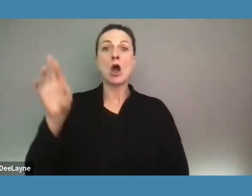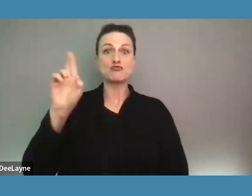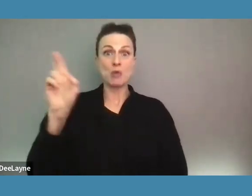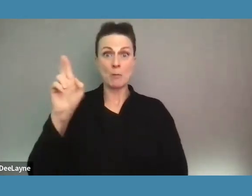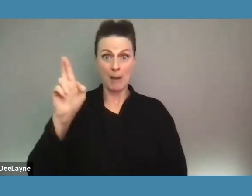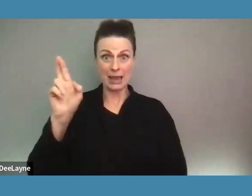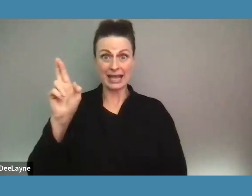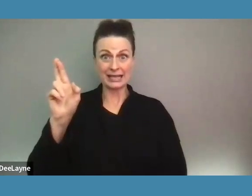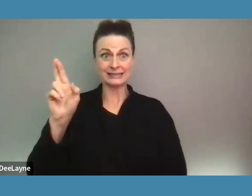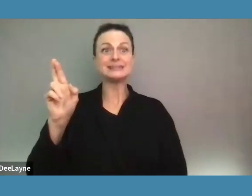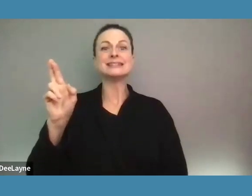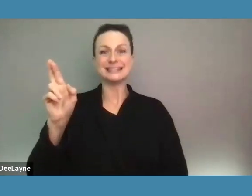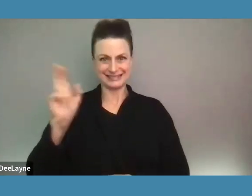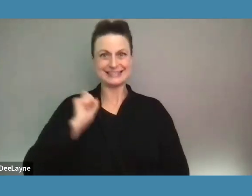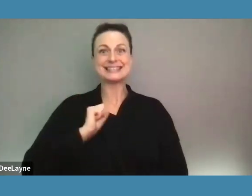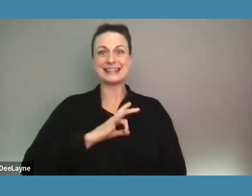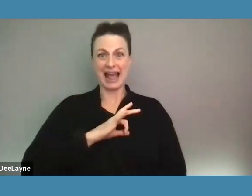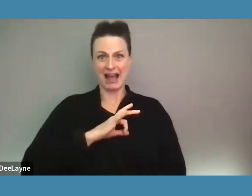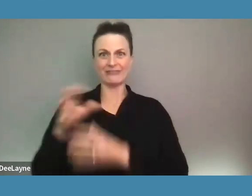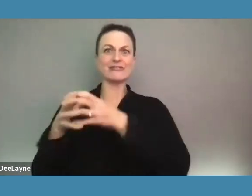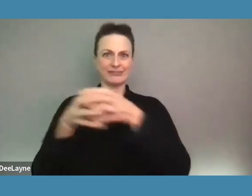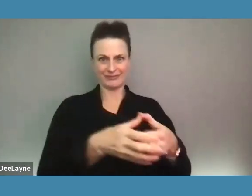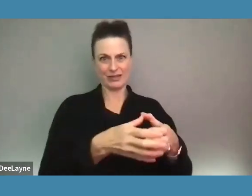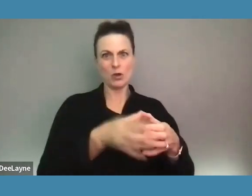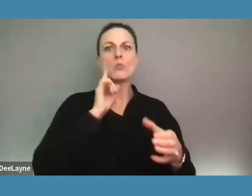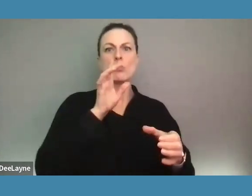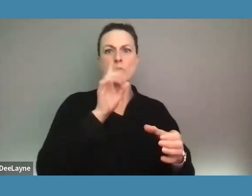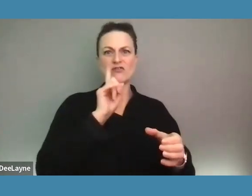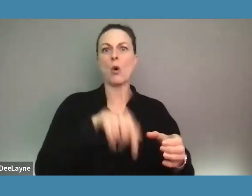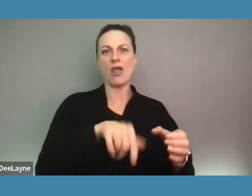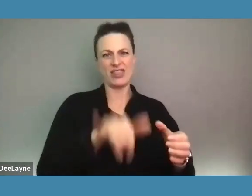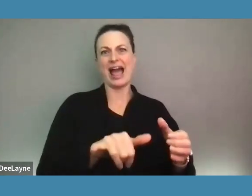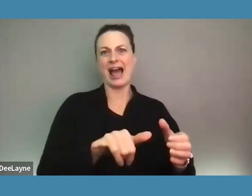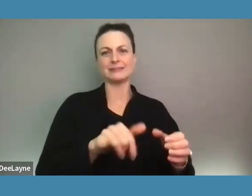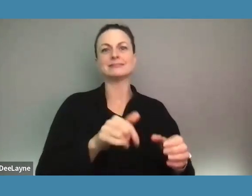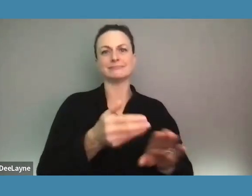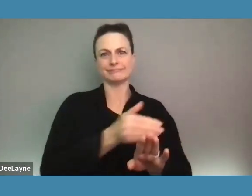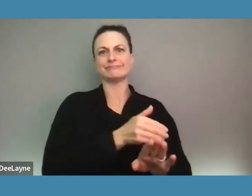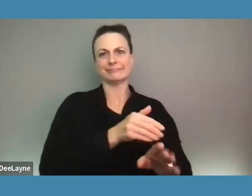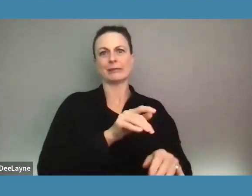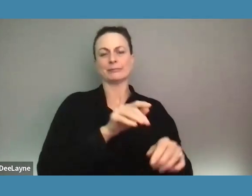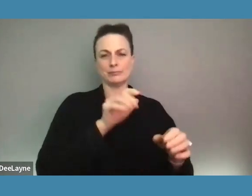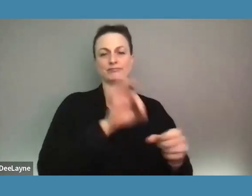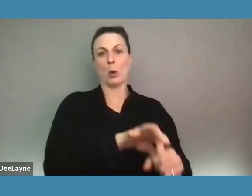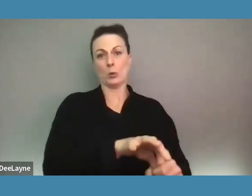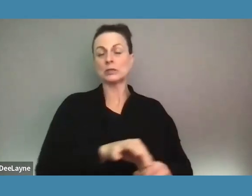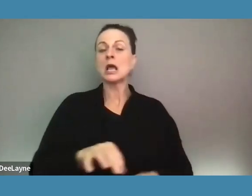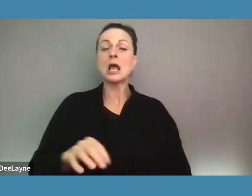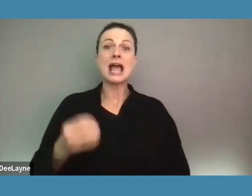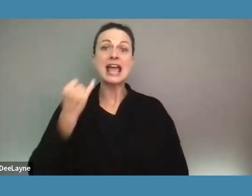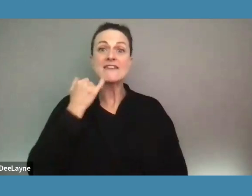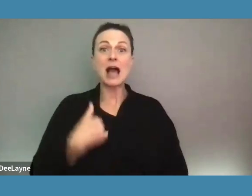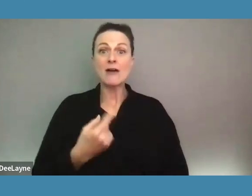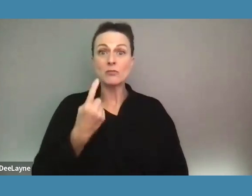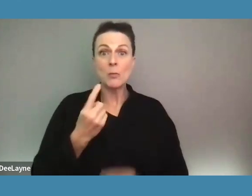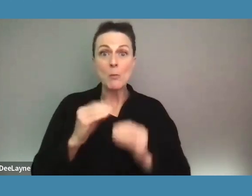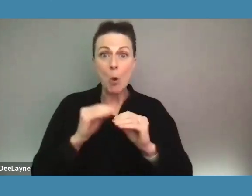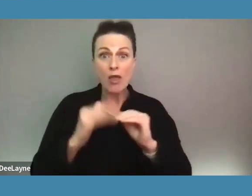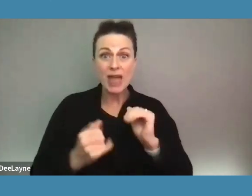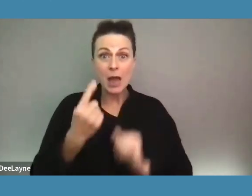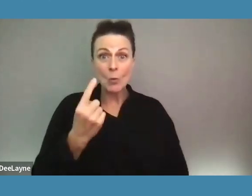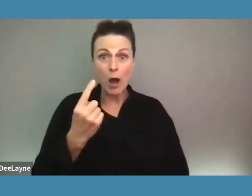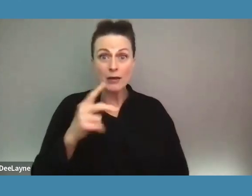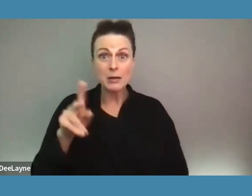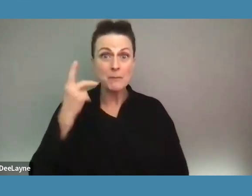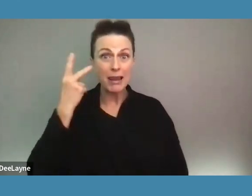will come to do the supervised facility voting. In an election where there's more than one political party on the ballot, such as